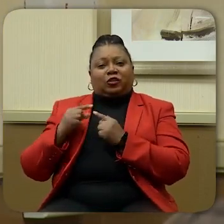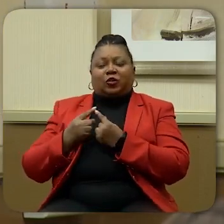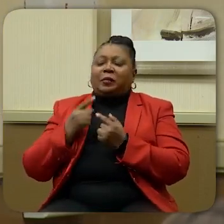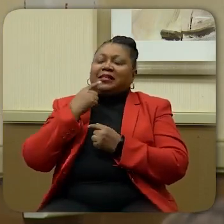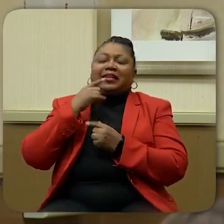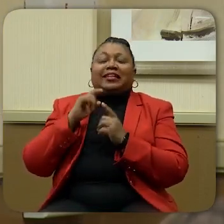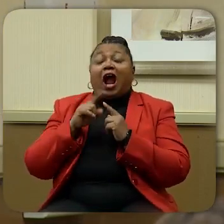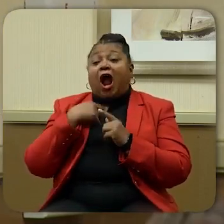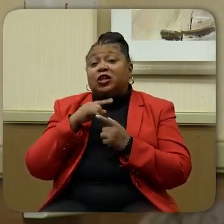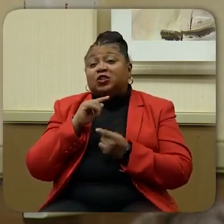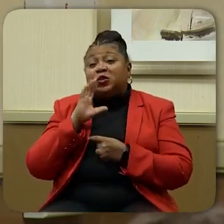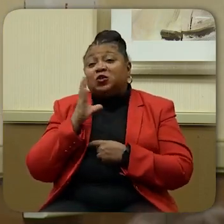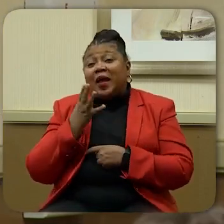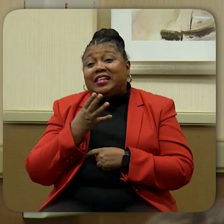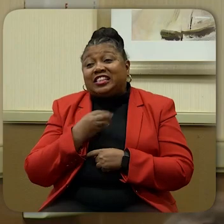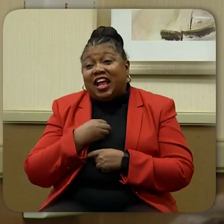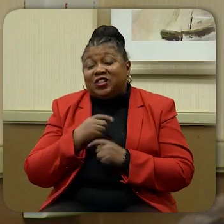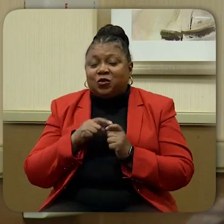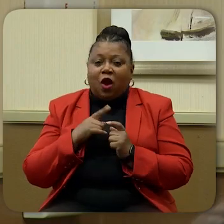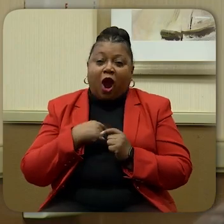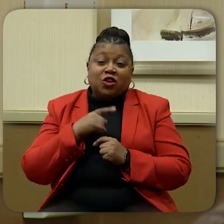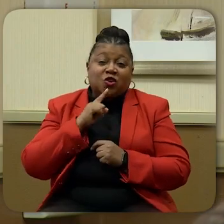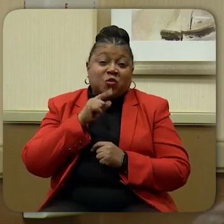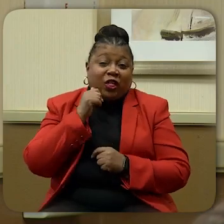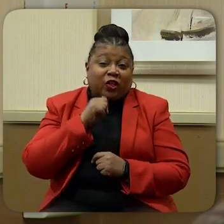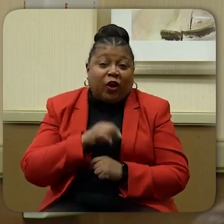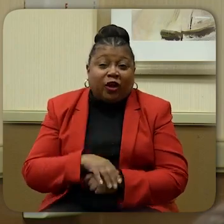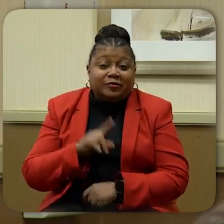from saying, are you transgender or are you a real